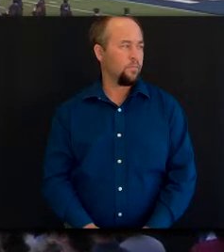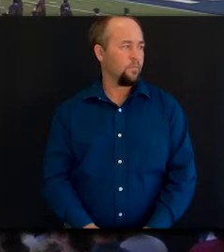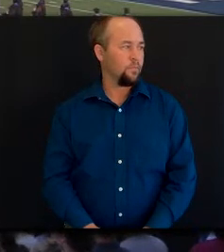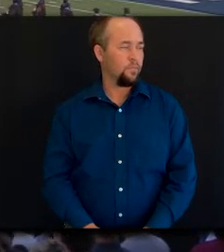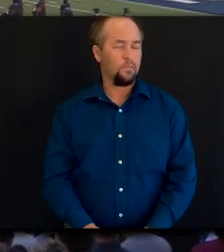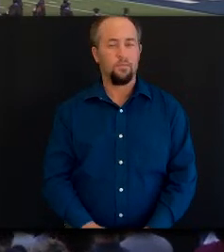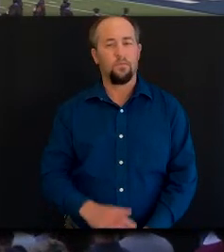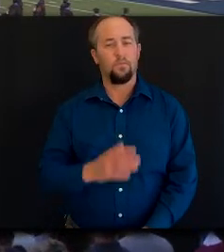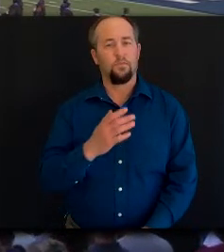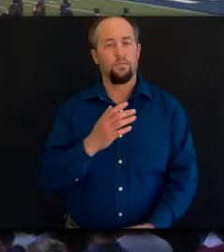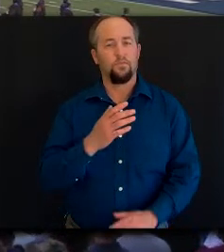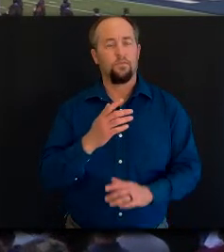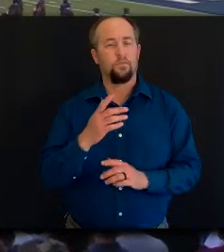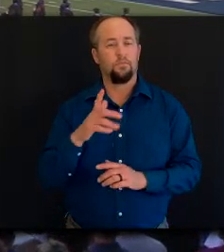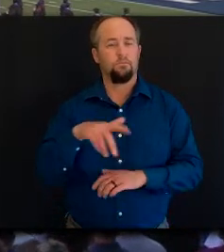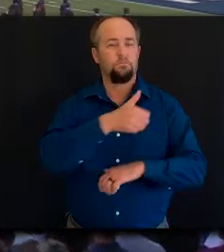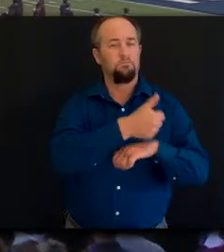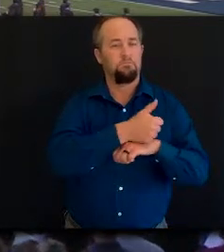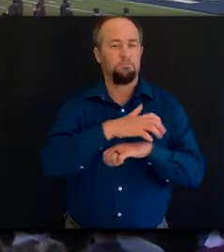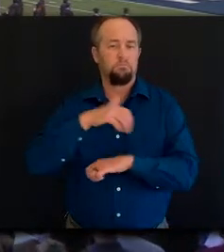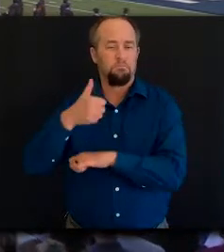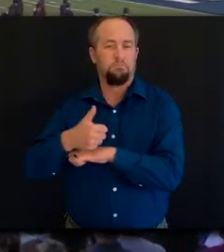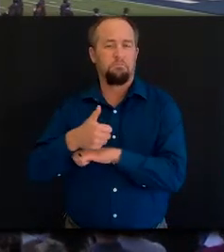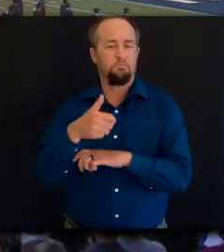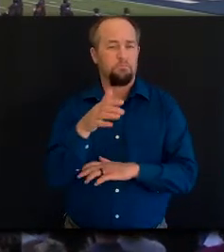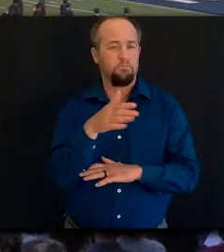Color Guard, post the colors.